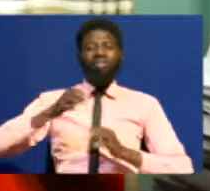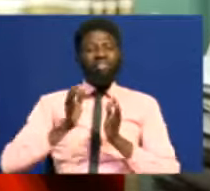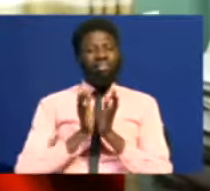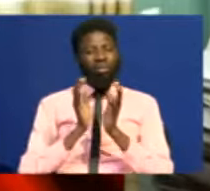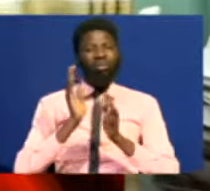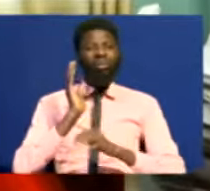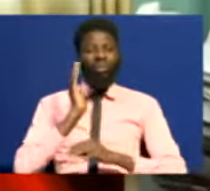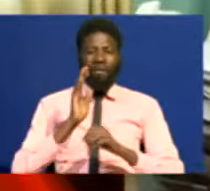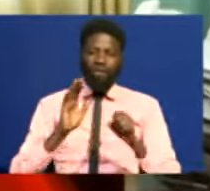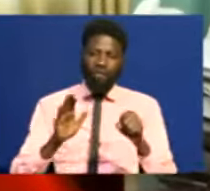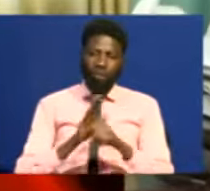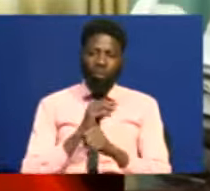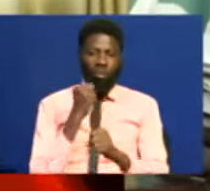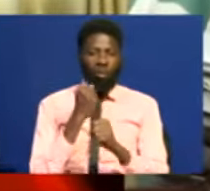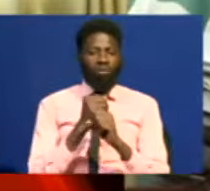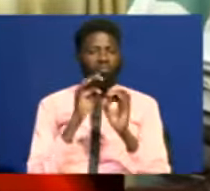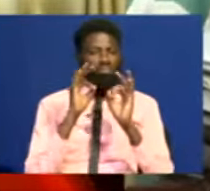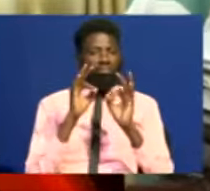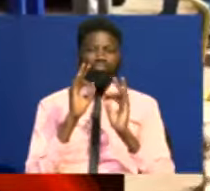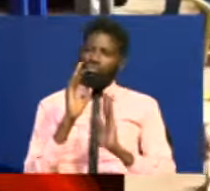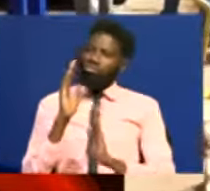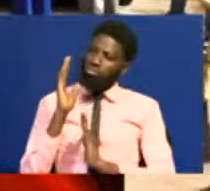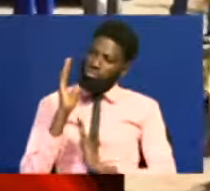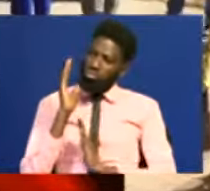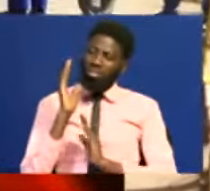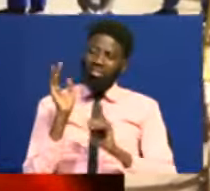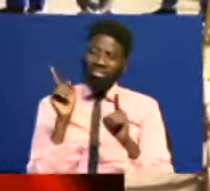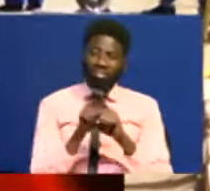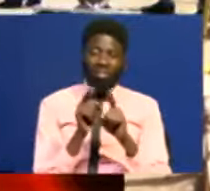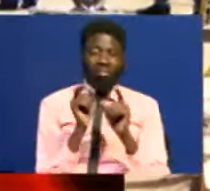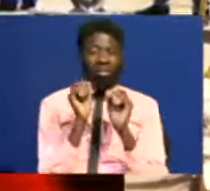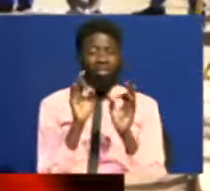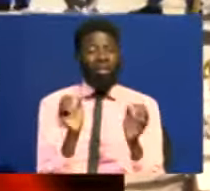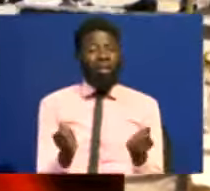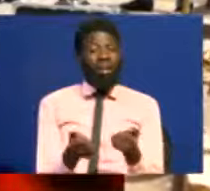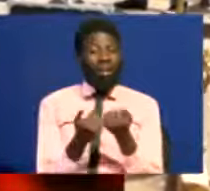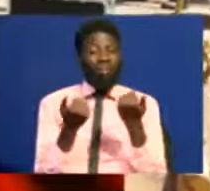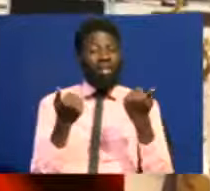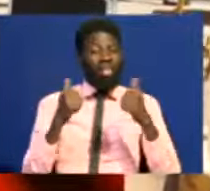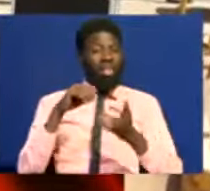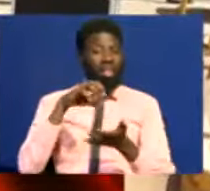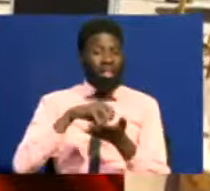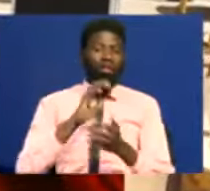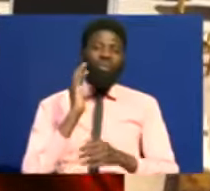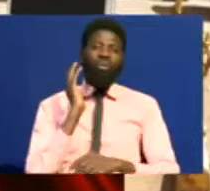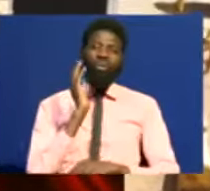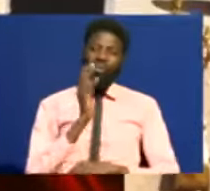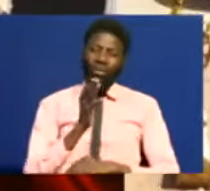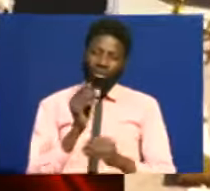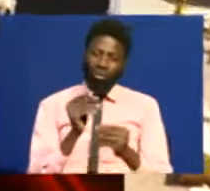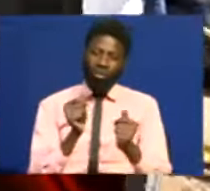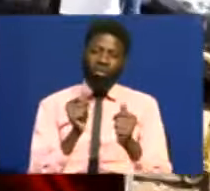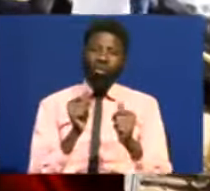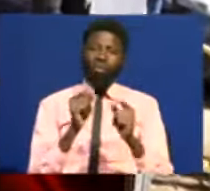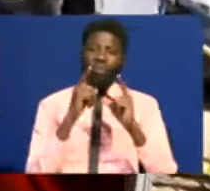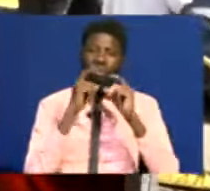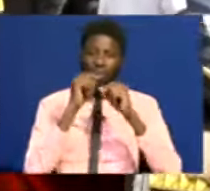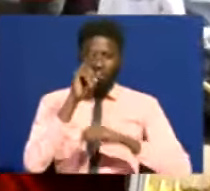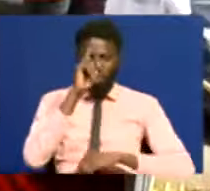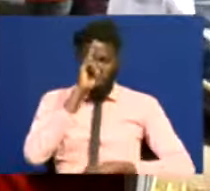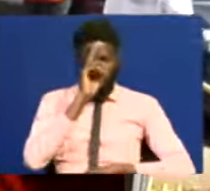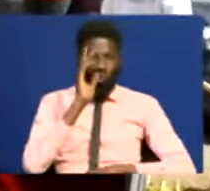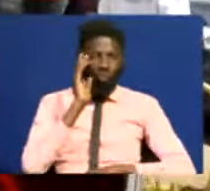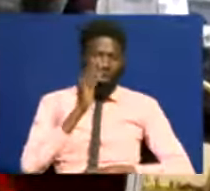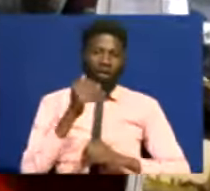manned throughout, and any case reported will be dealt with promptly. He also said that the police will mount strategic